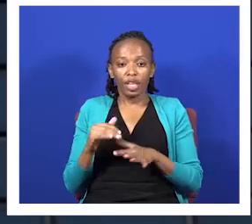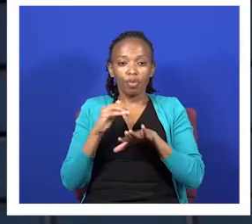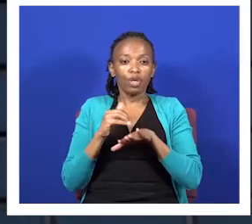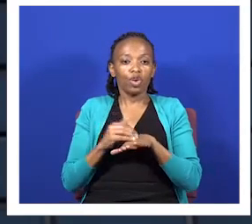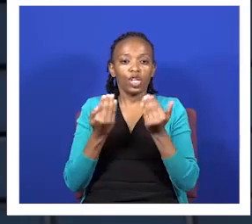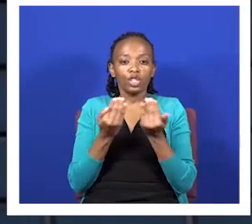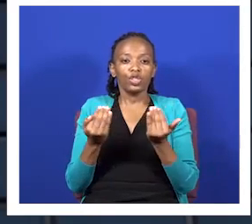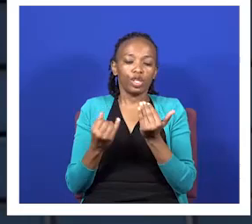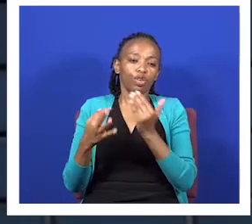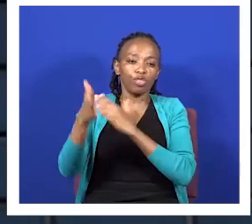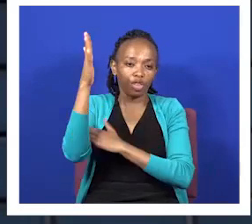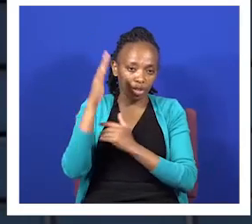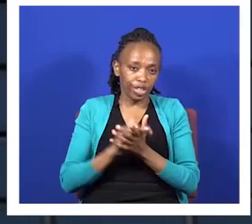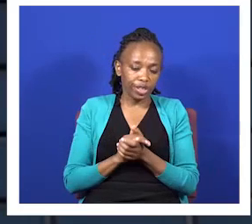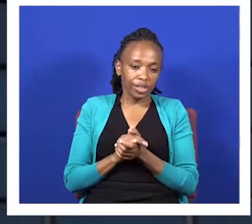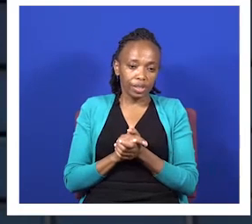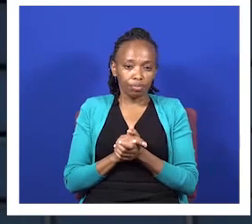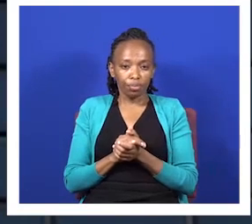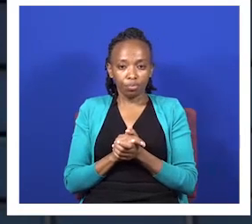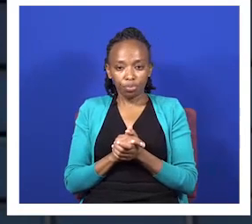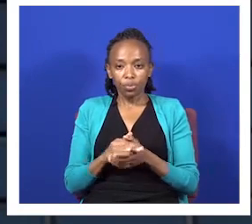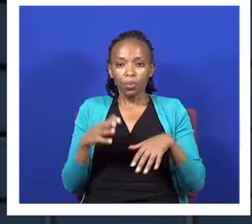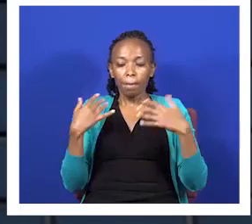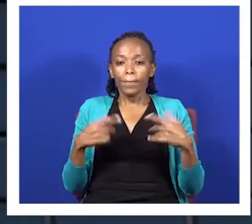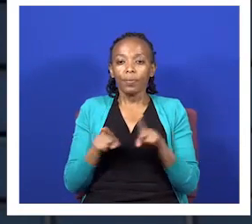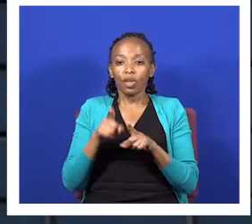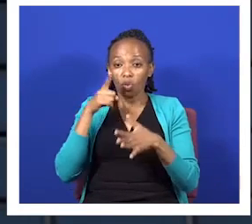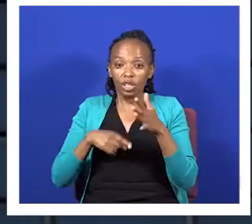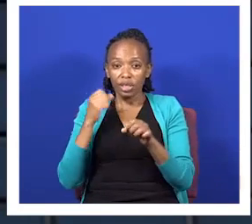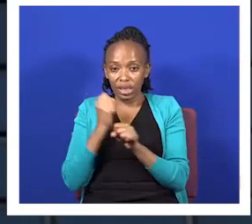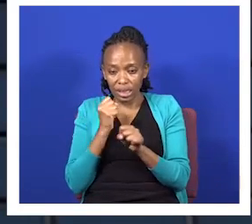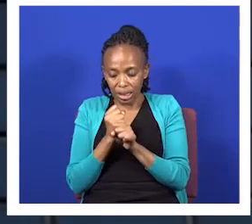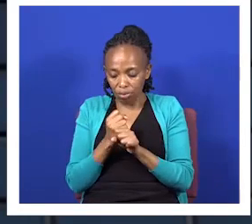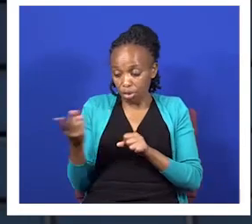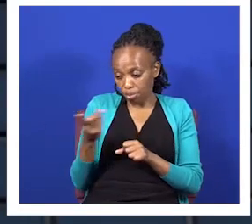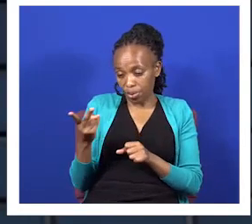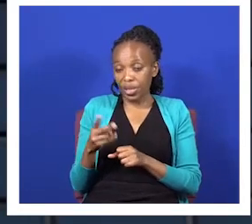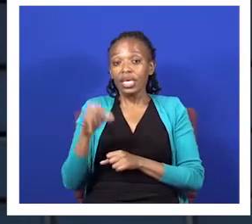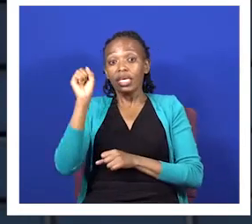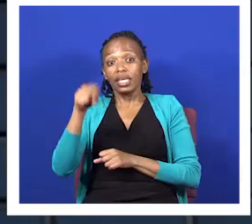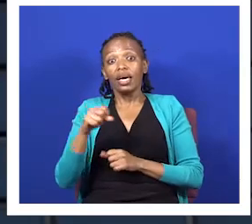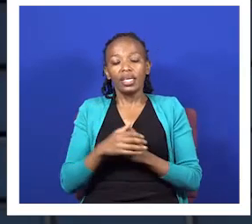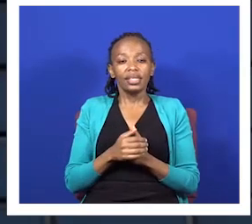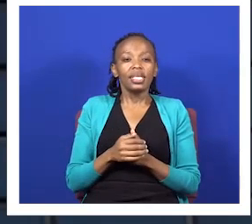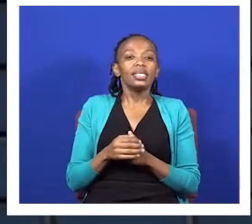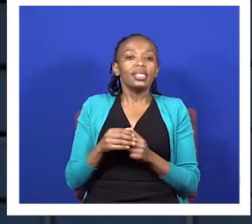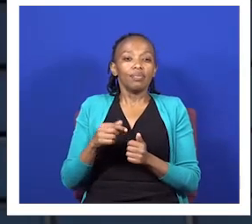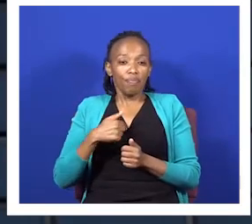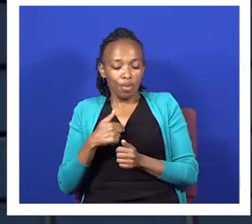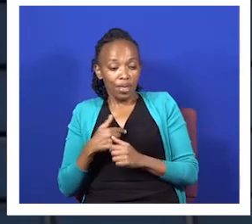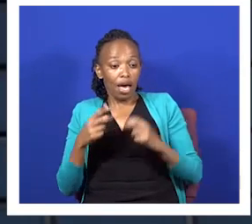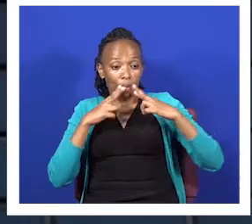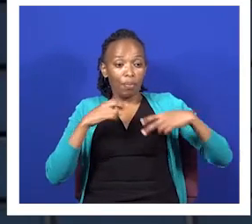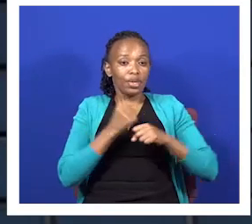be called the children of God. Wow, like what you did to me and Shadi. Yeah, I